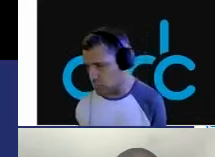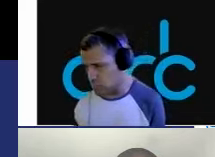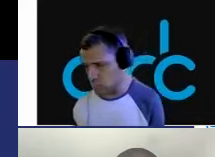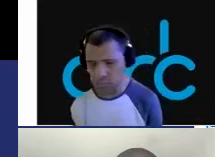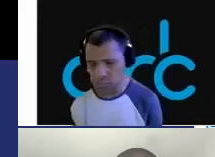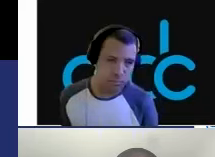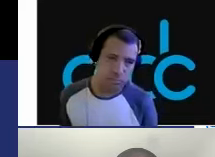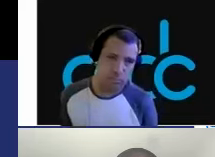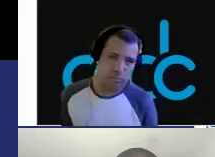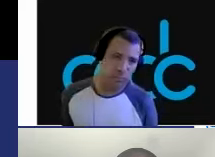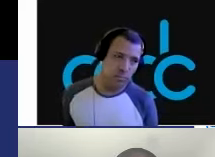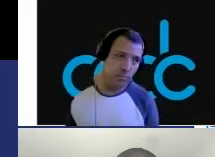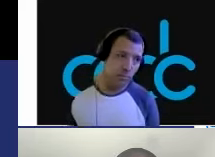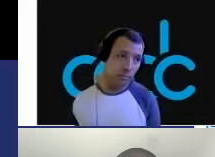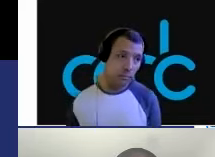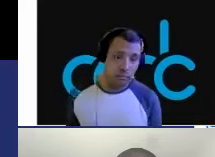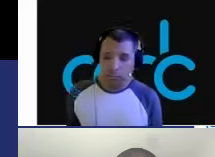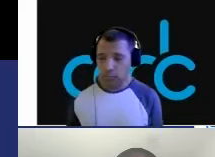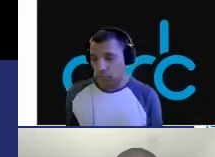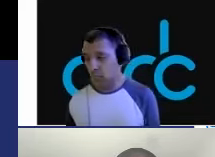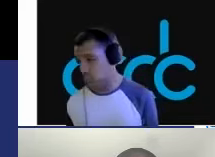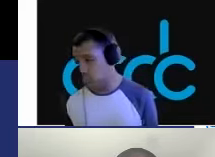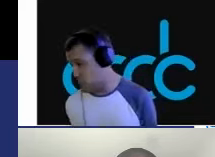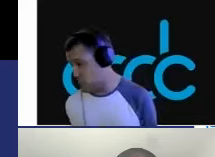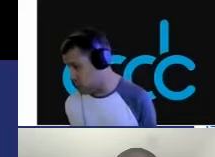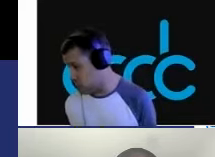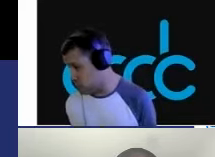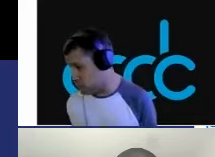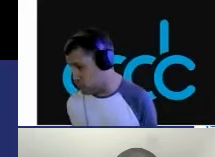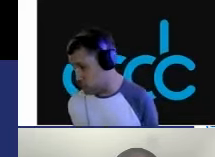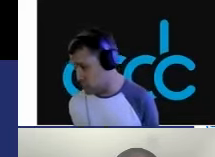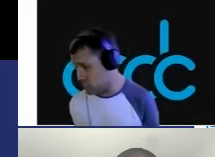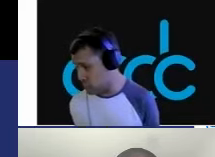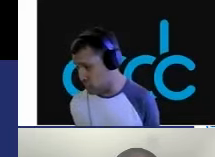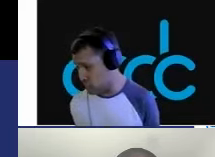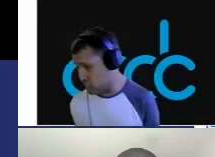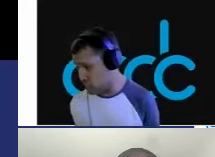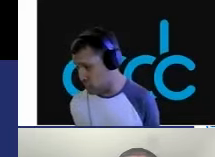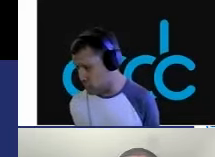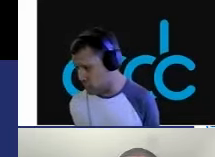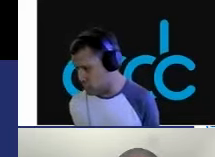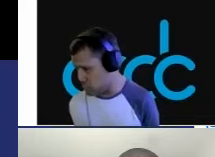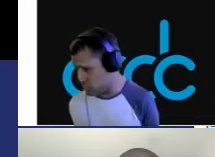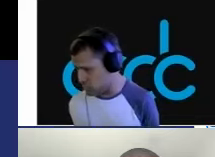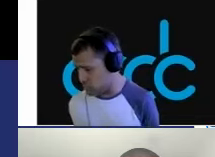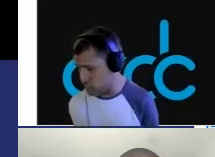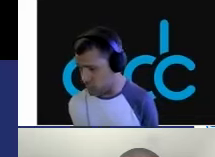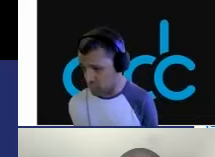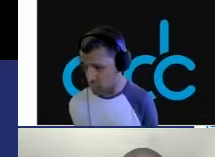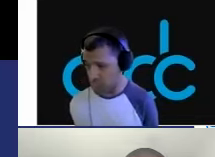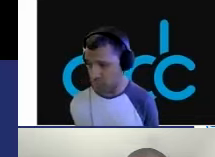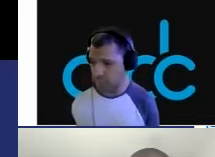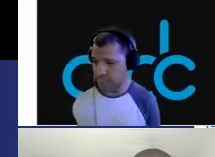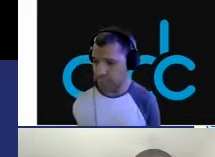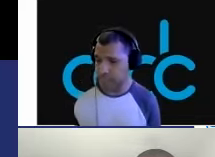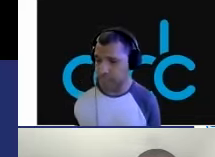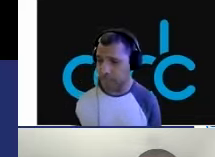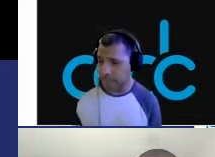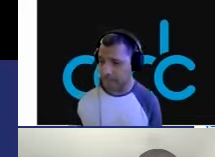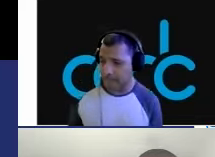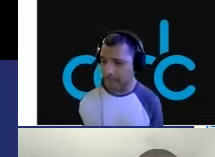wraparound services that talk to the children and the support group. So like the group that's there with